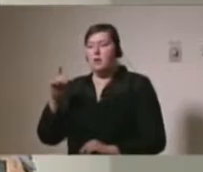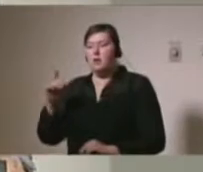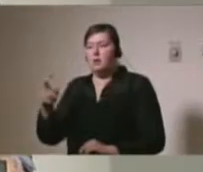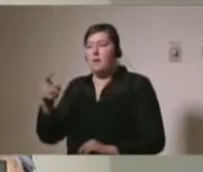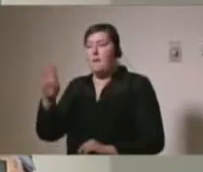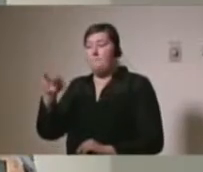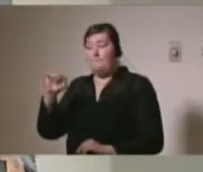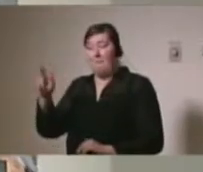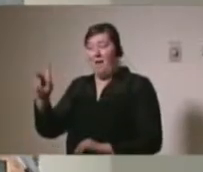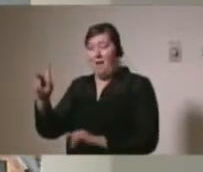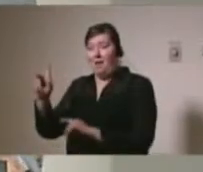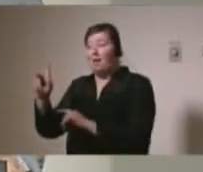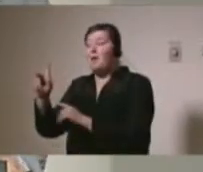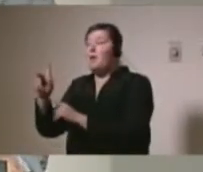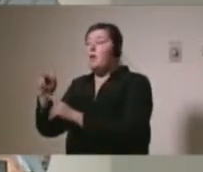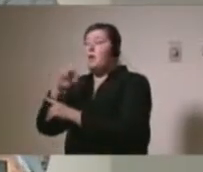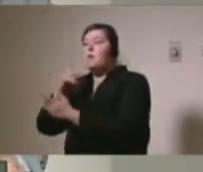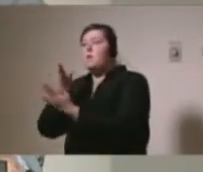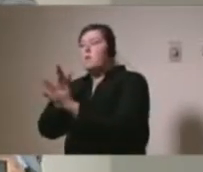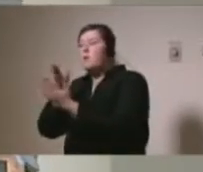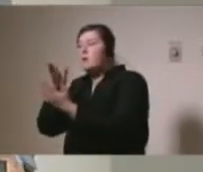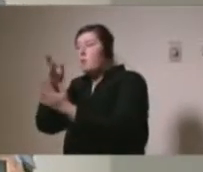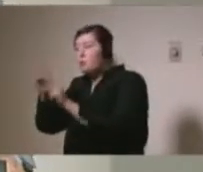on the banking model.